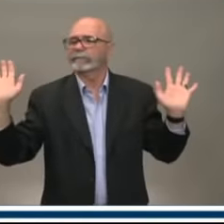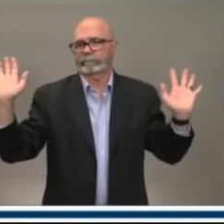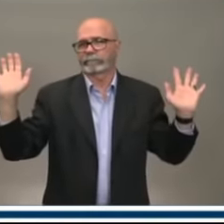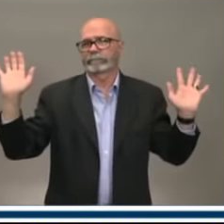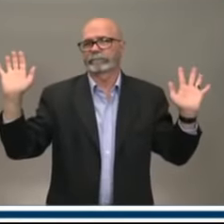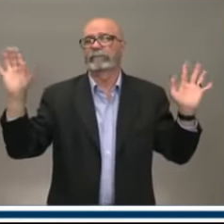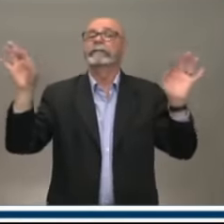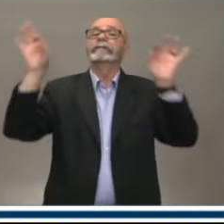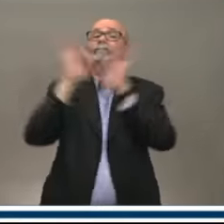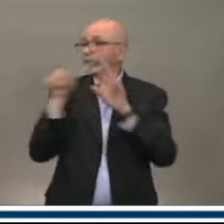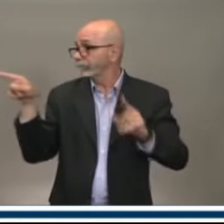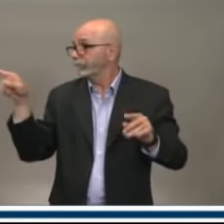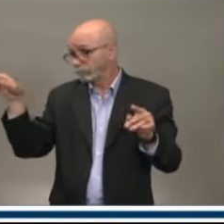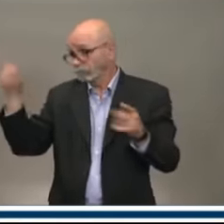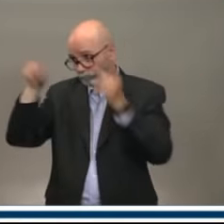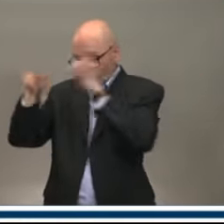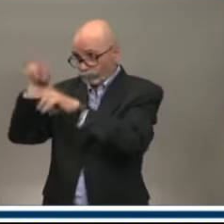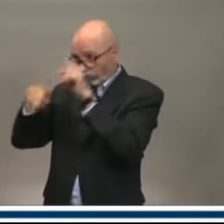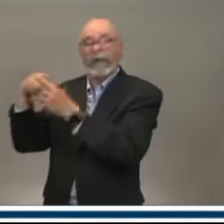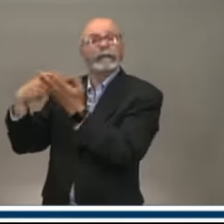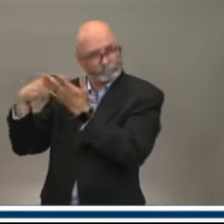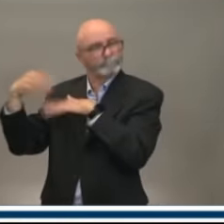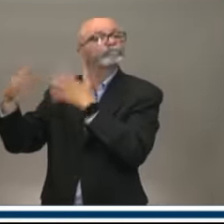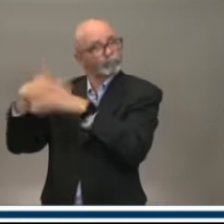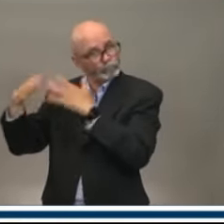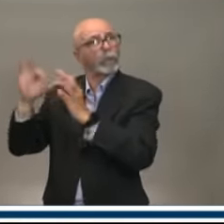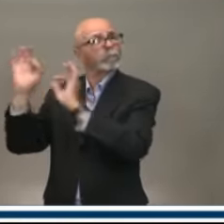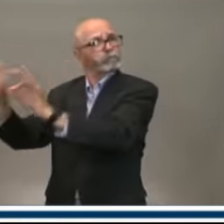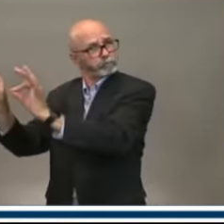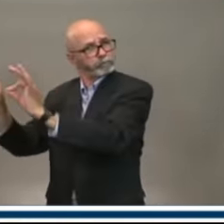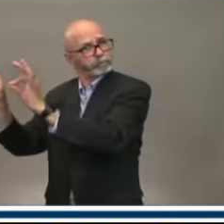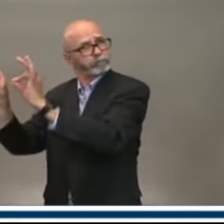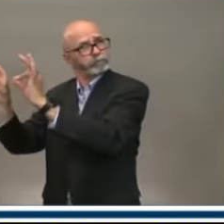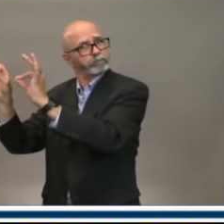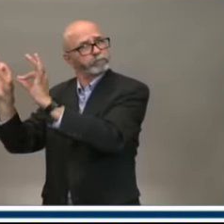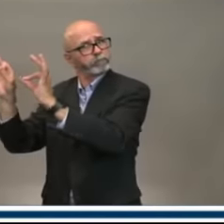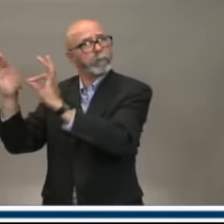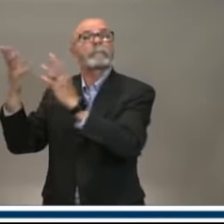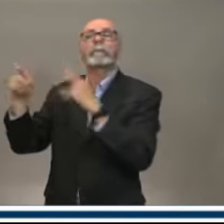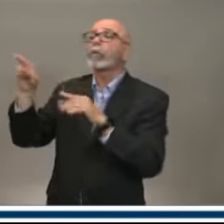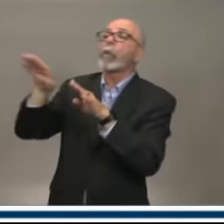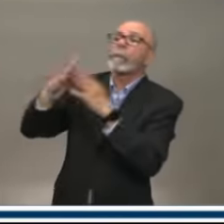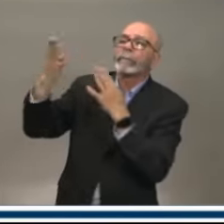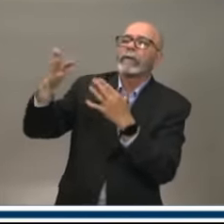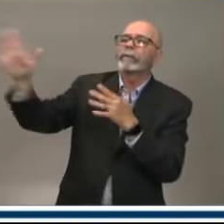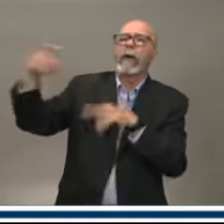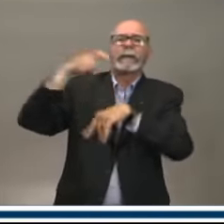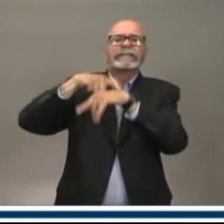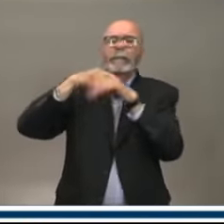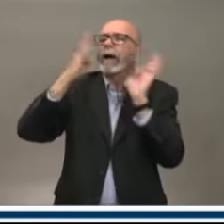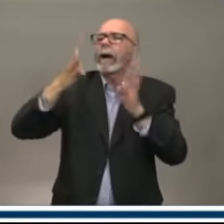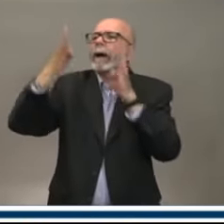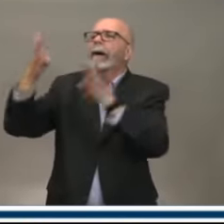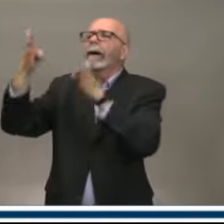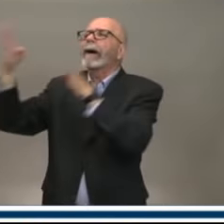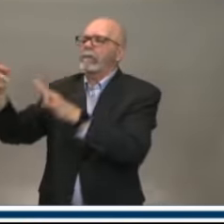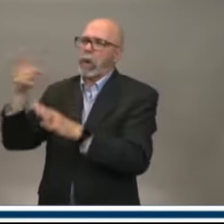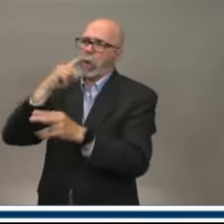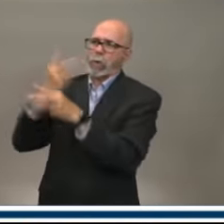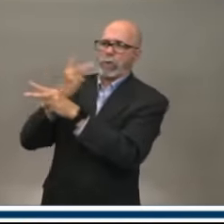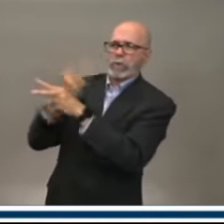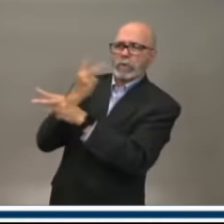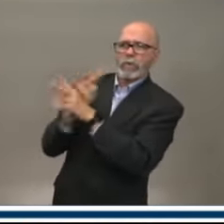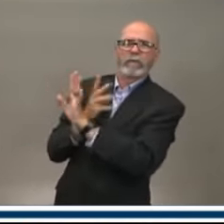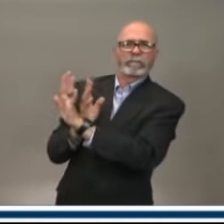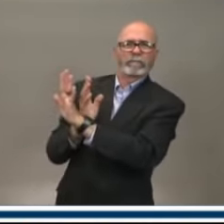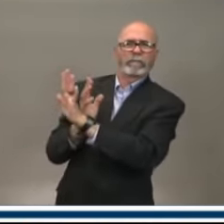of these steps. Certain businesses will open at different times, but we'll never get back to where we were for